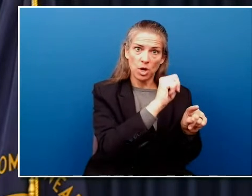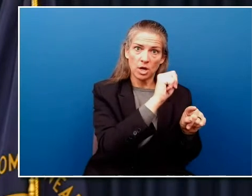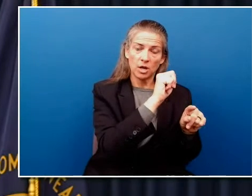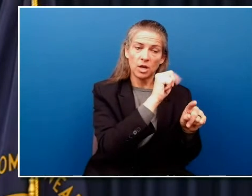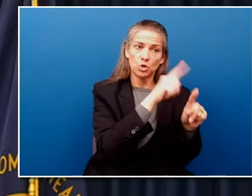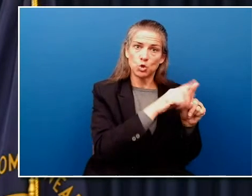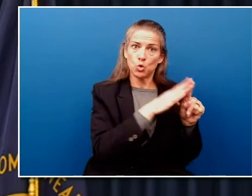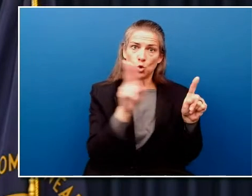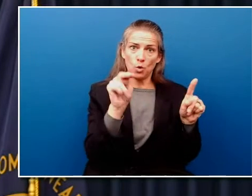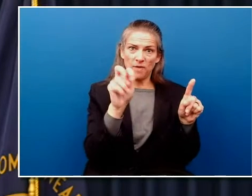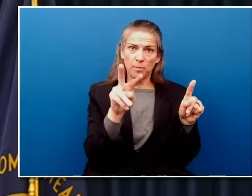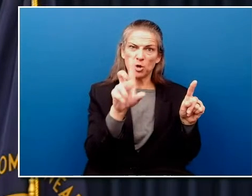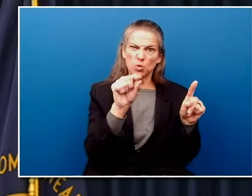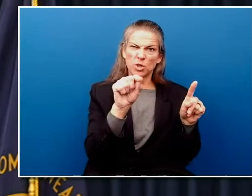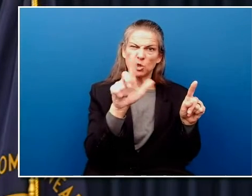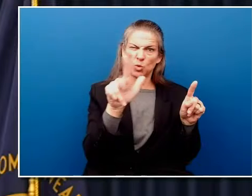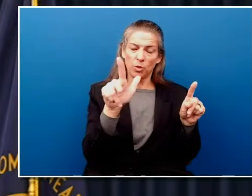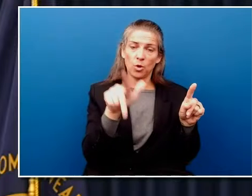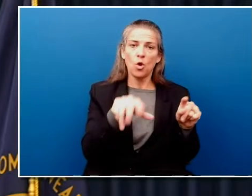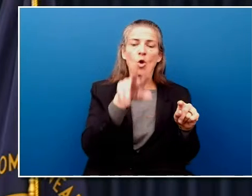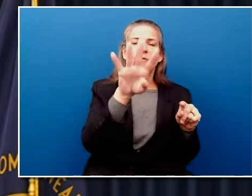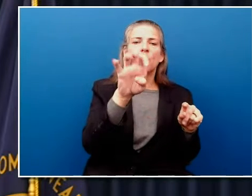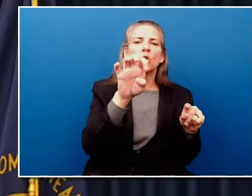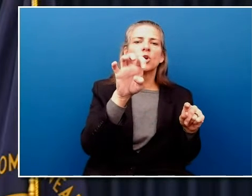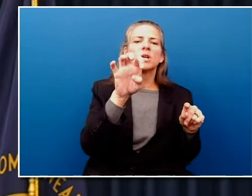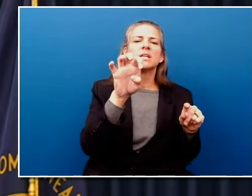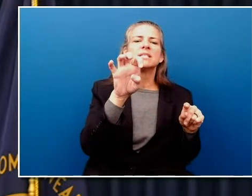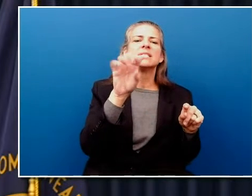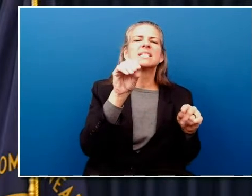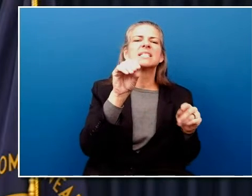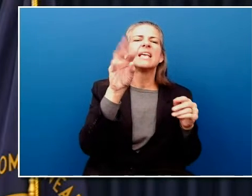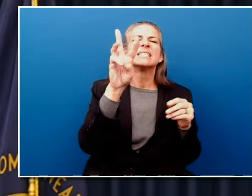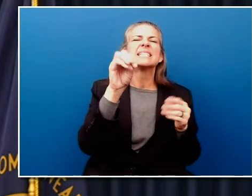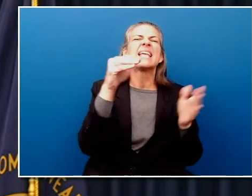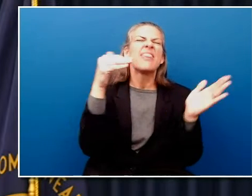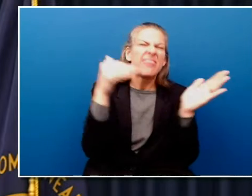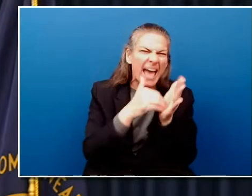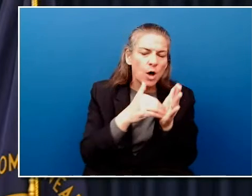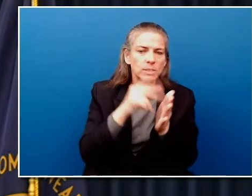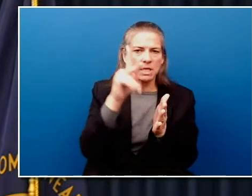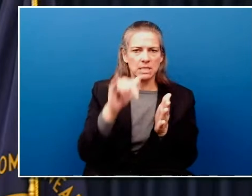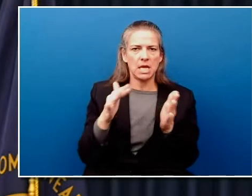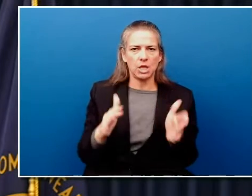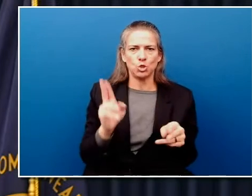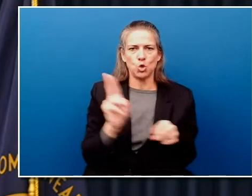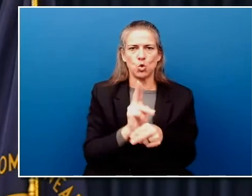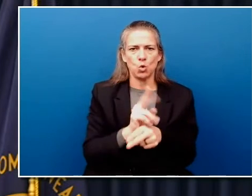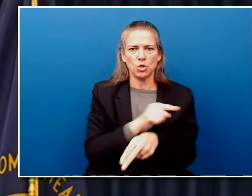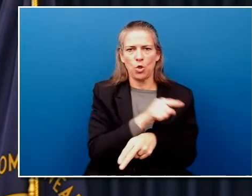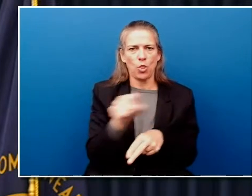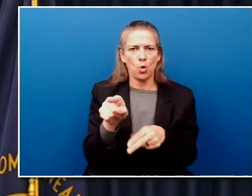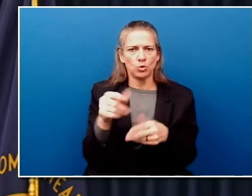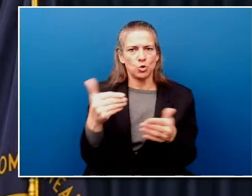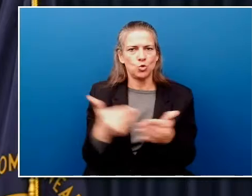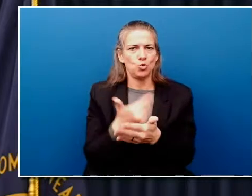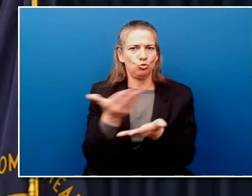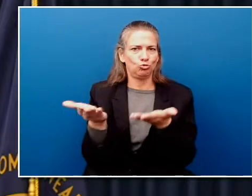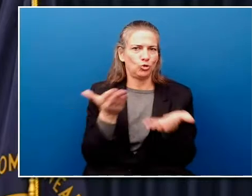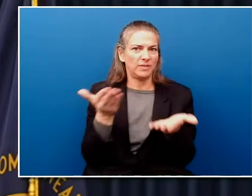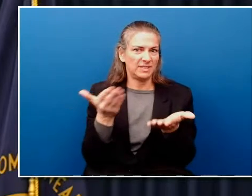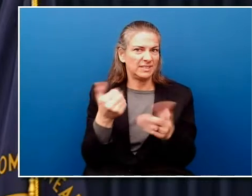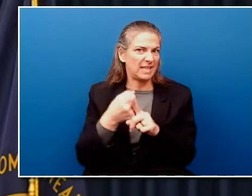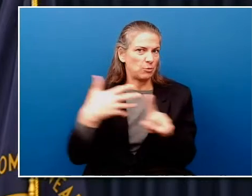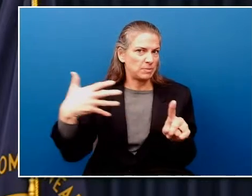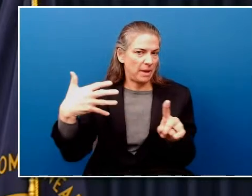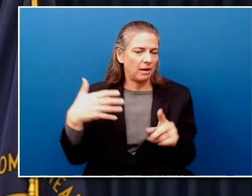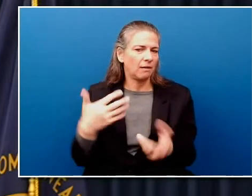than 460,000 Kentuckians used and benefited from those expanded services. I think when I